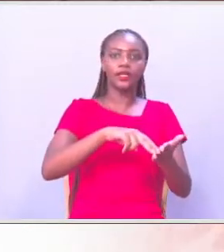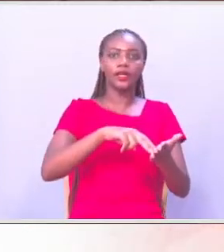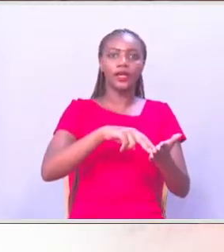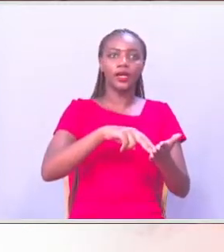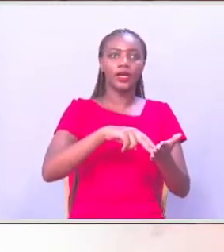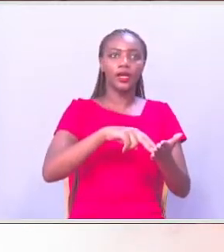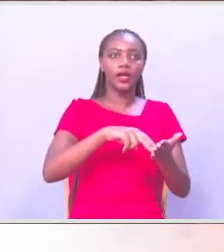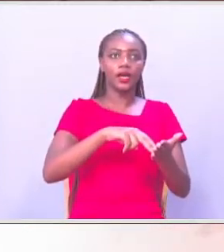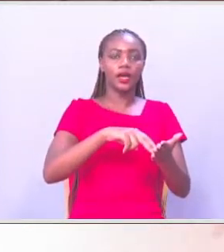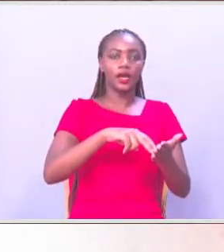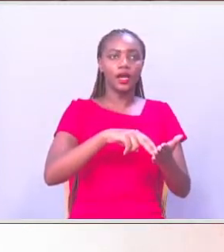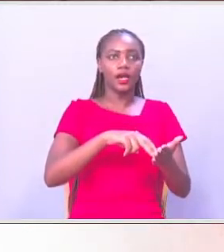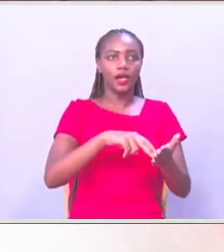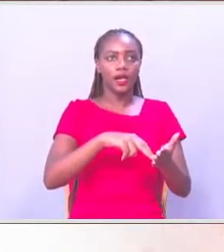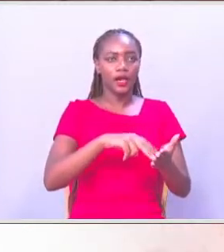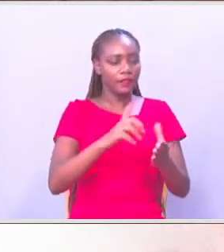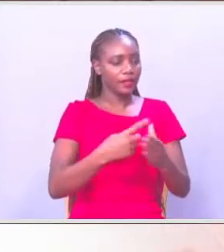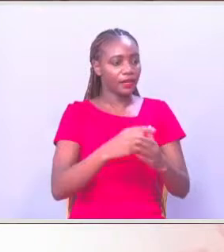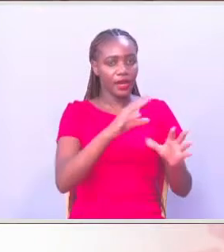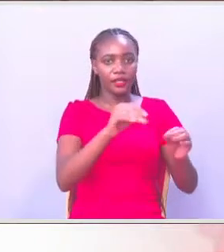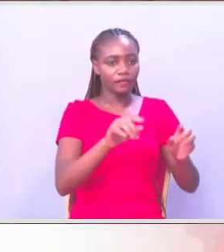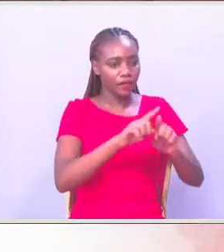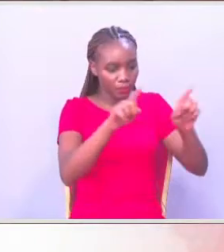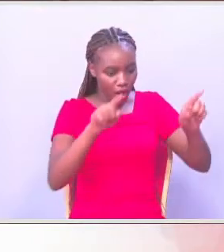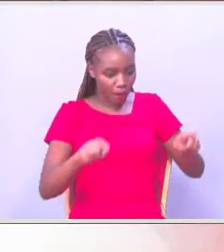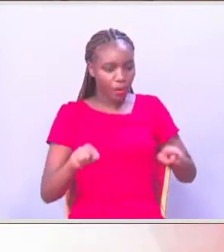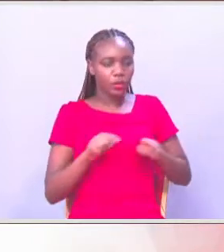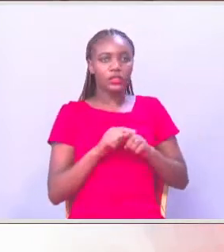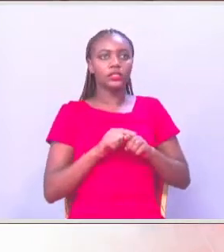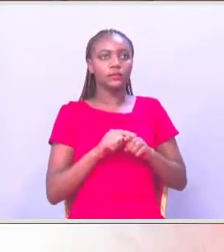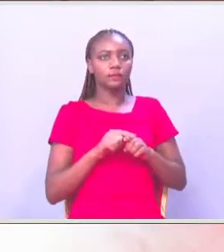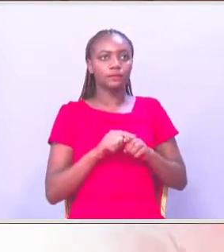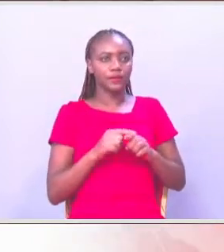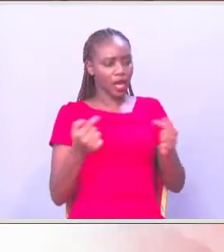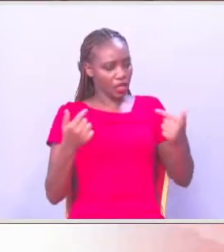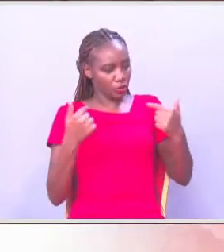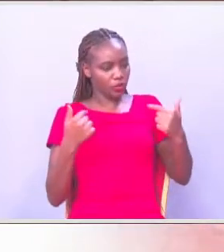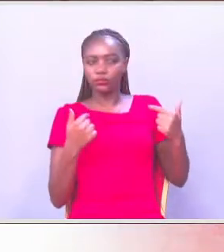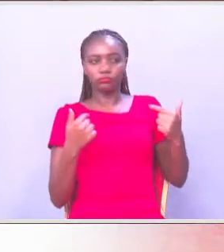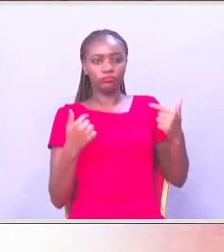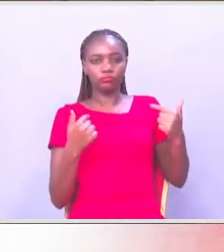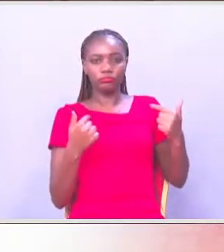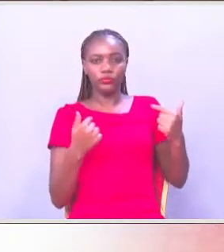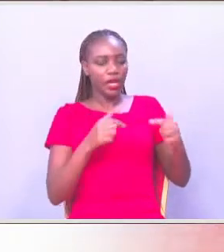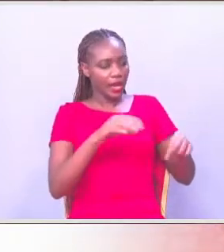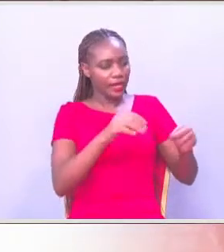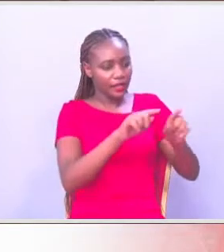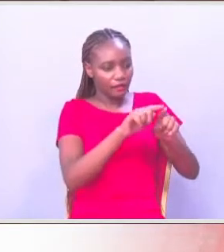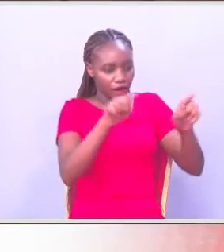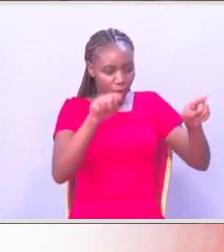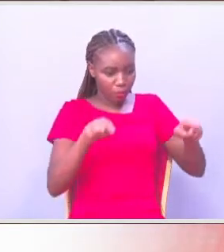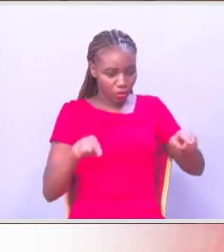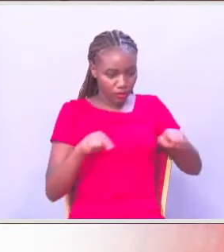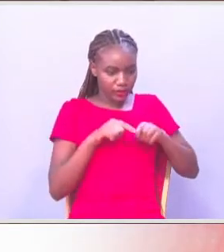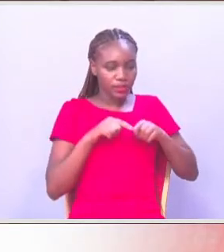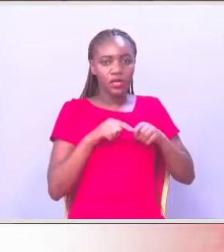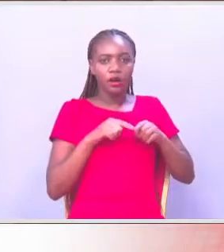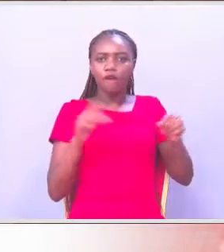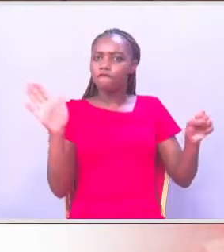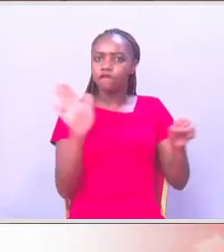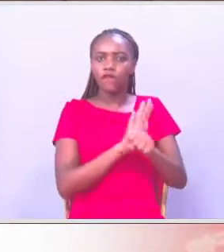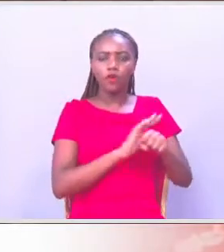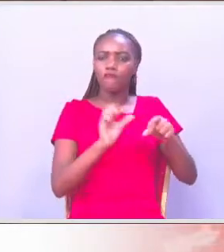Kusimama nikatolea kisanduku kimoja. Don't accuse me of this. nikatoa kisanduku kama ya risasi